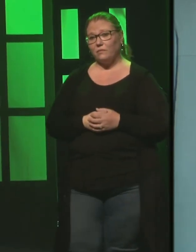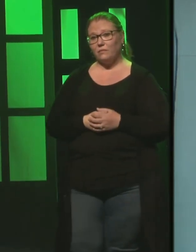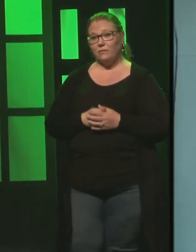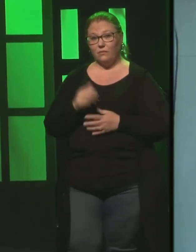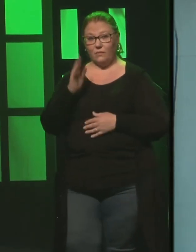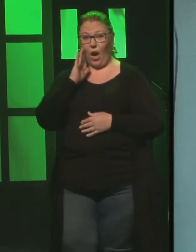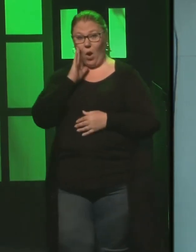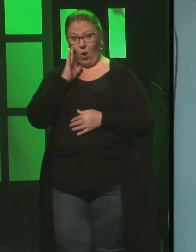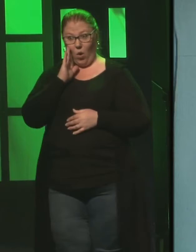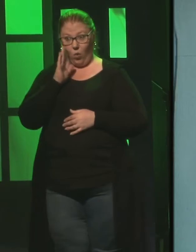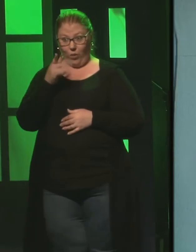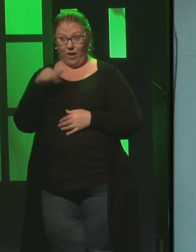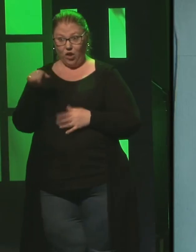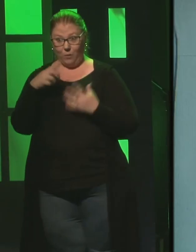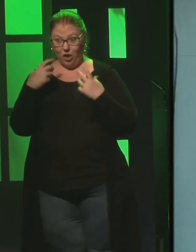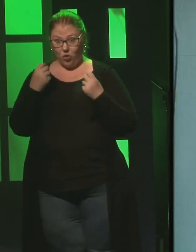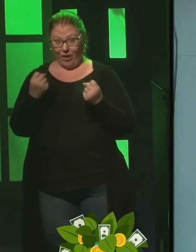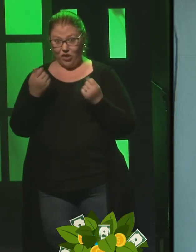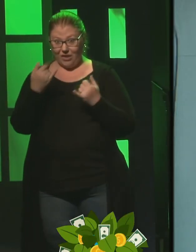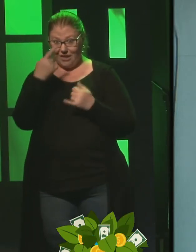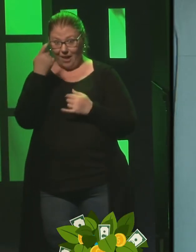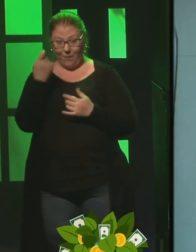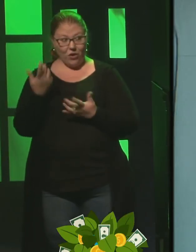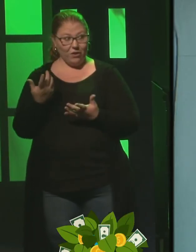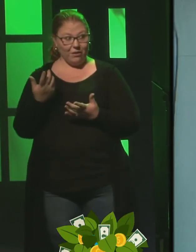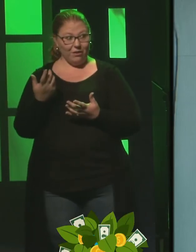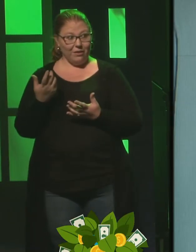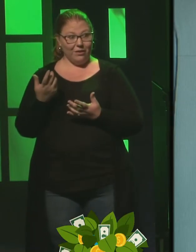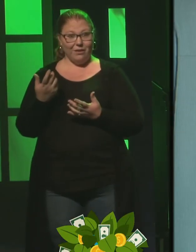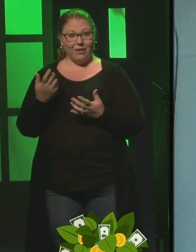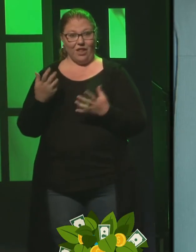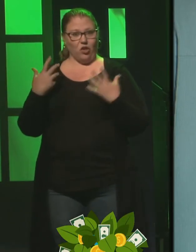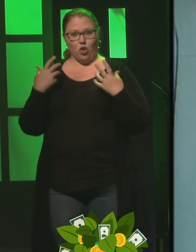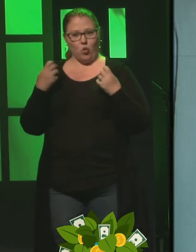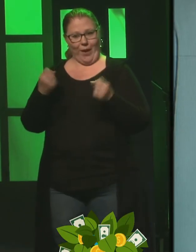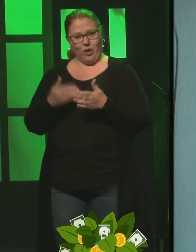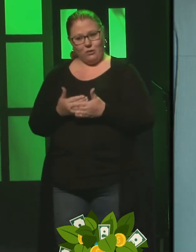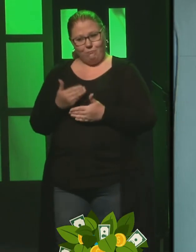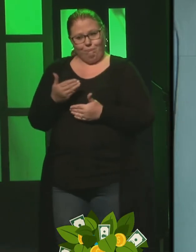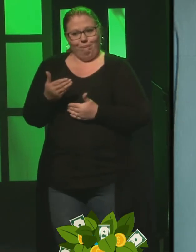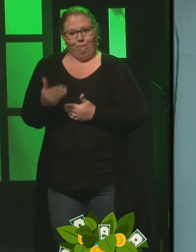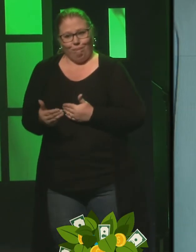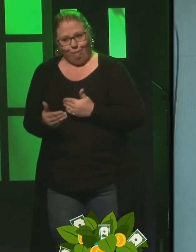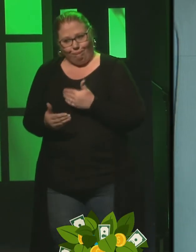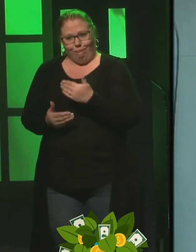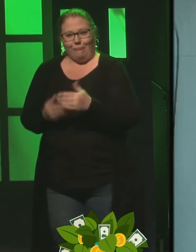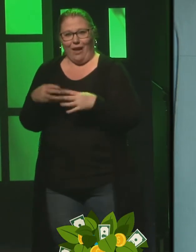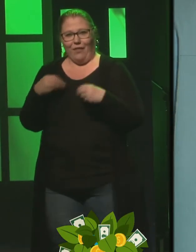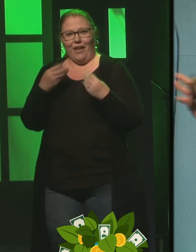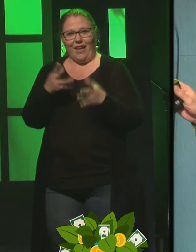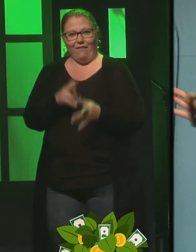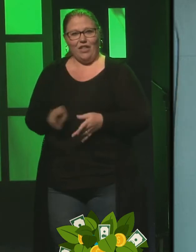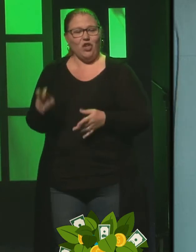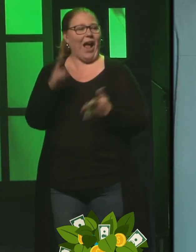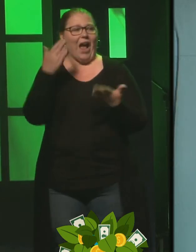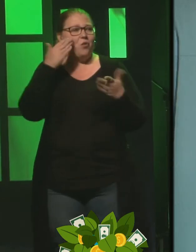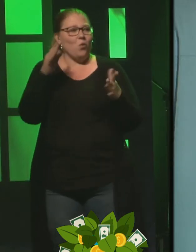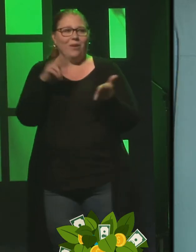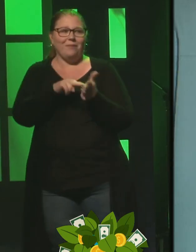Will you be courageous this summer and just take a courageous step in your giving journey? I don't know what that